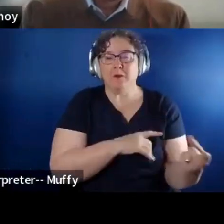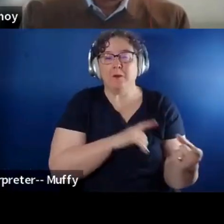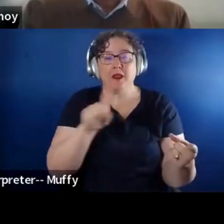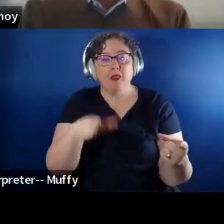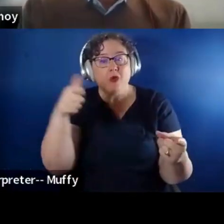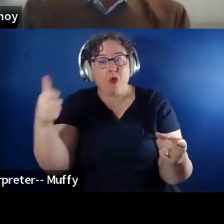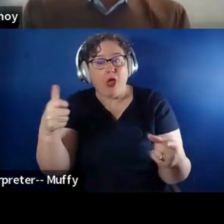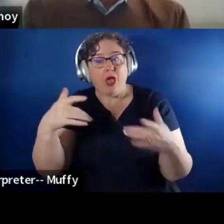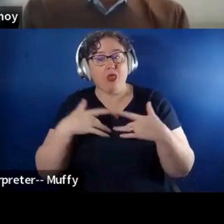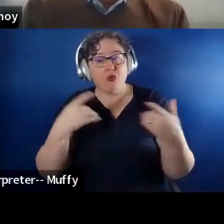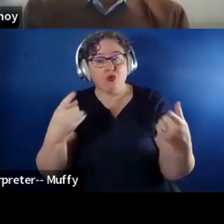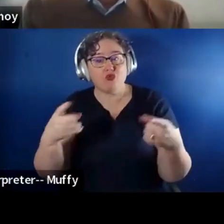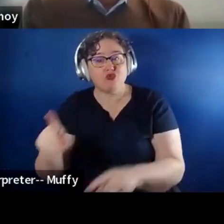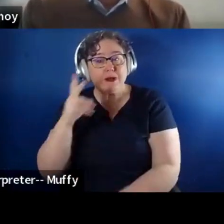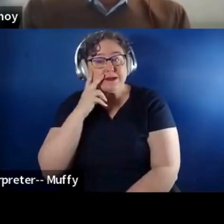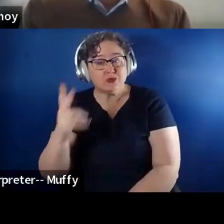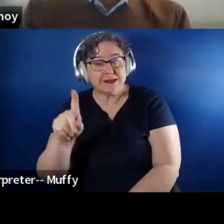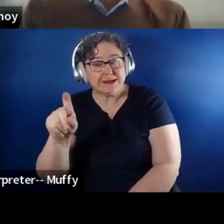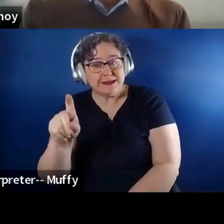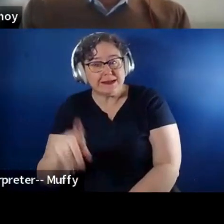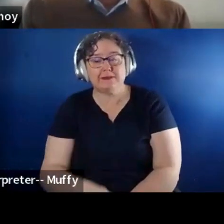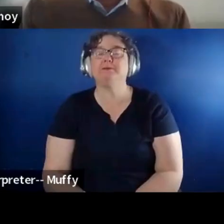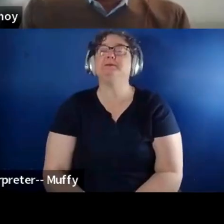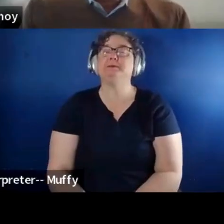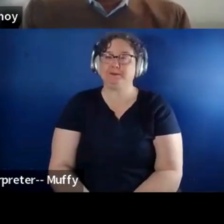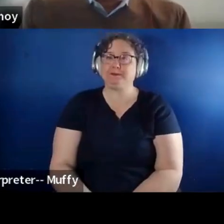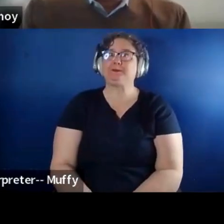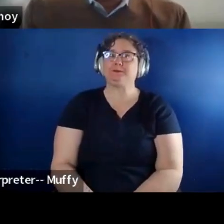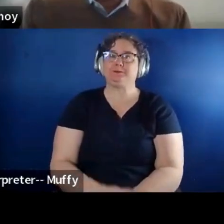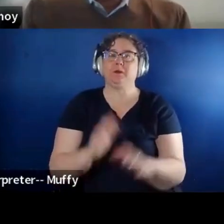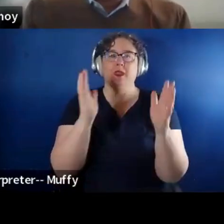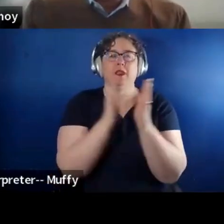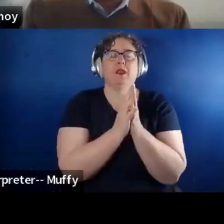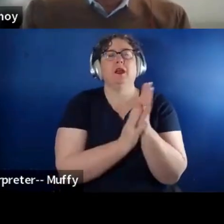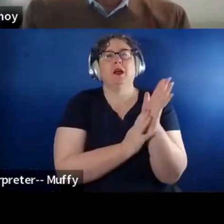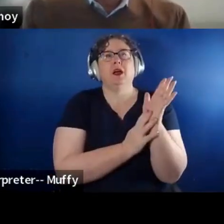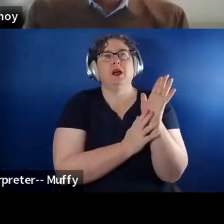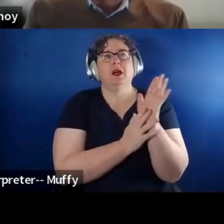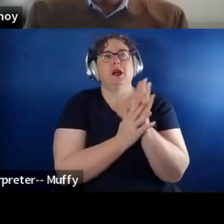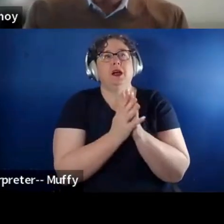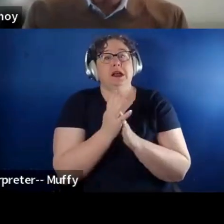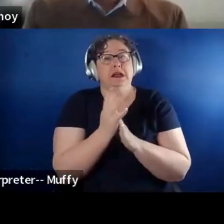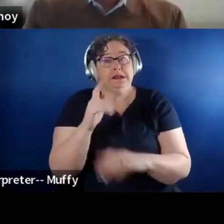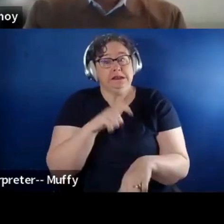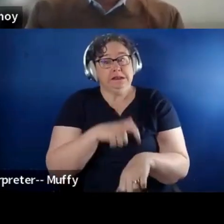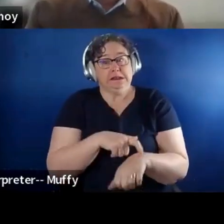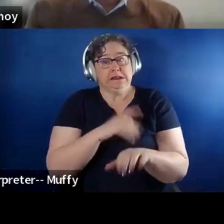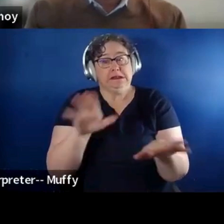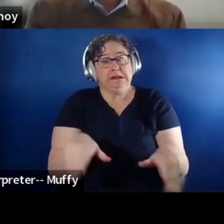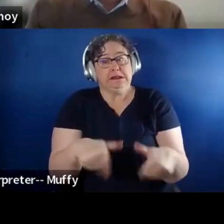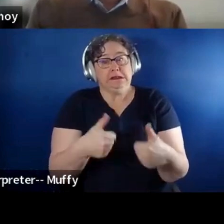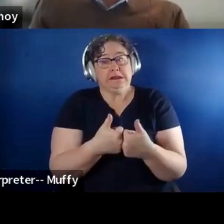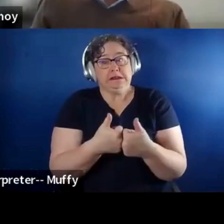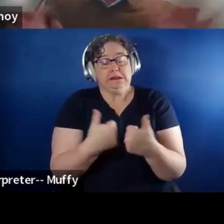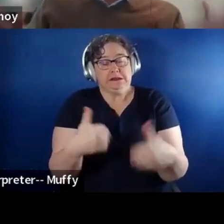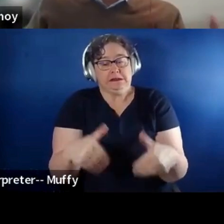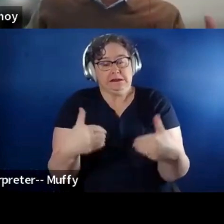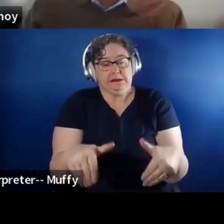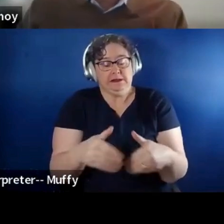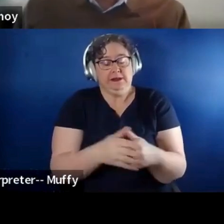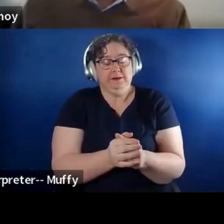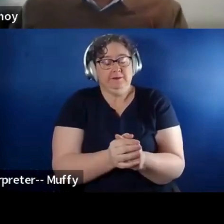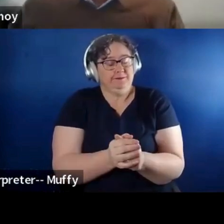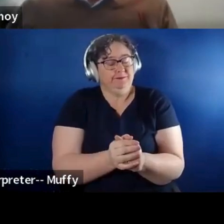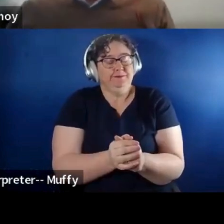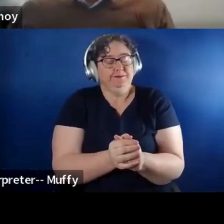seeing? Yeah, I would say the alignment. I mean, times are challenging. I mean, for that's a very broad